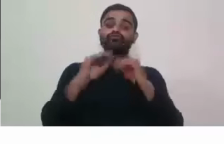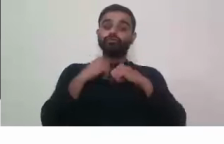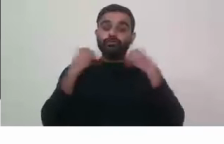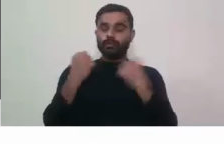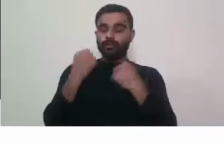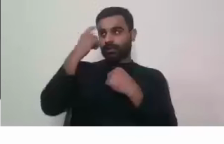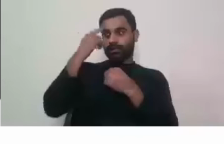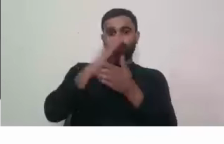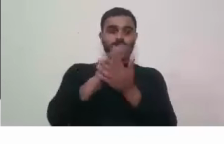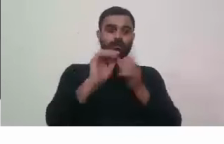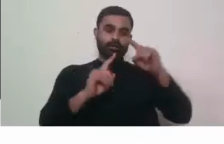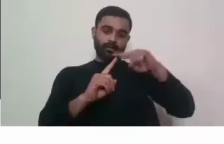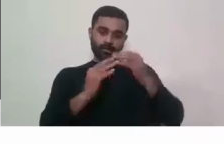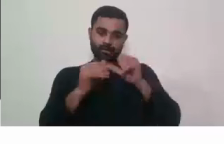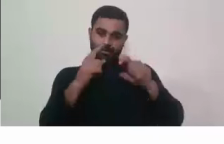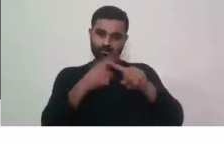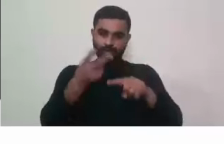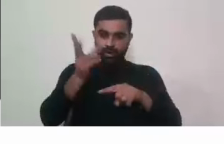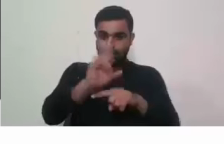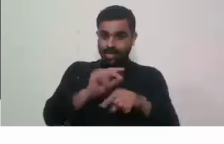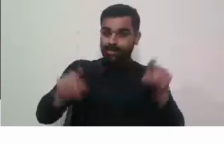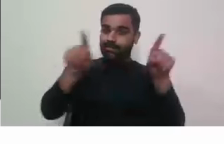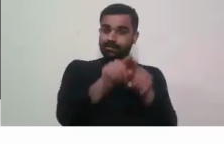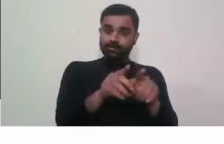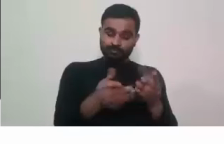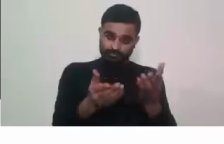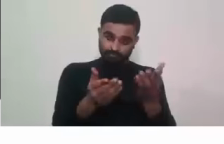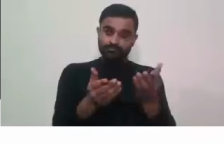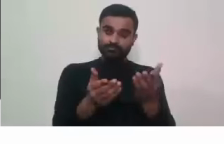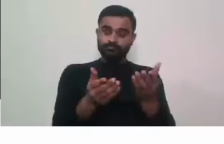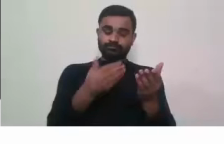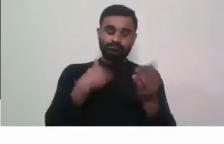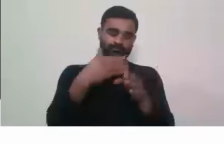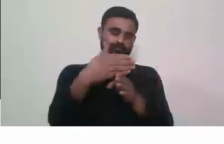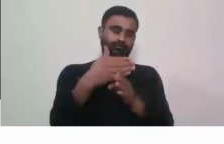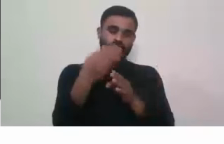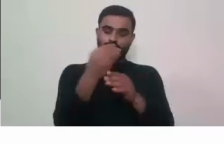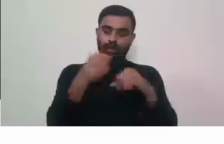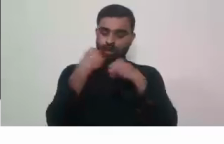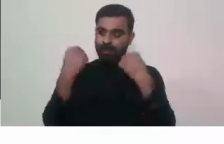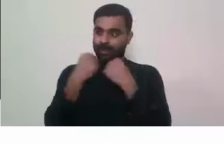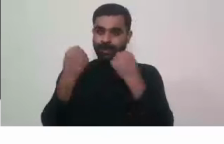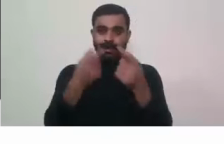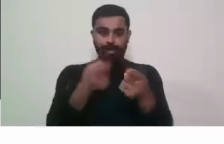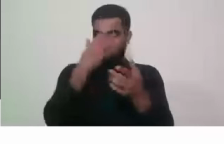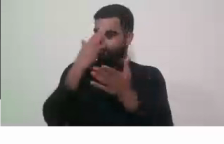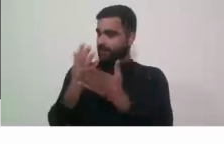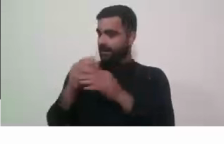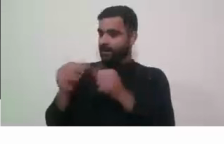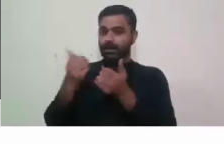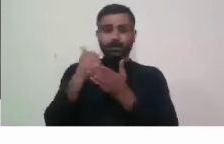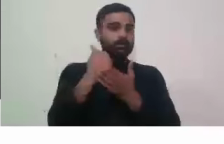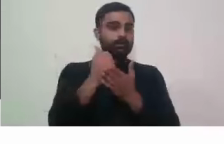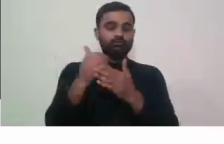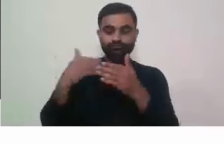in the chat box. So idea is again the same. I have shared a few activities here, which I believe can help in